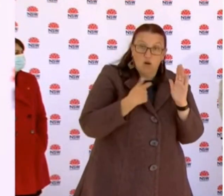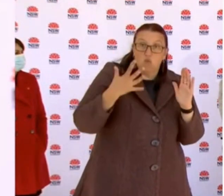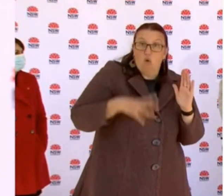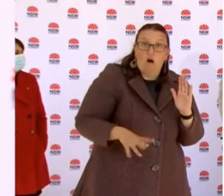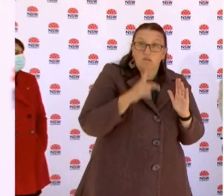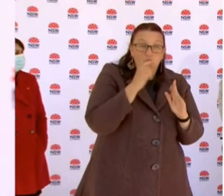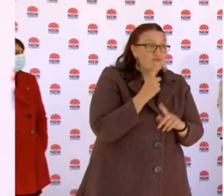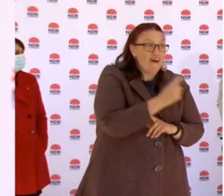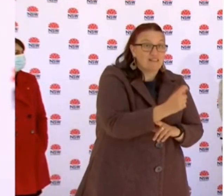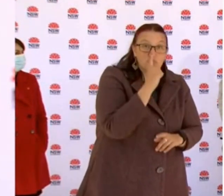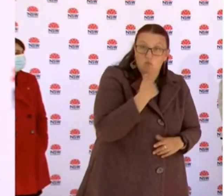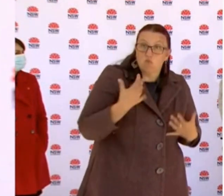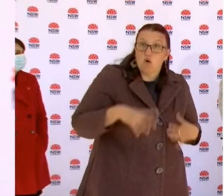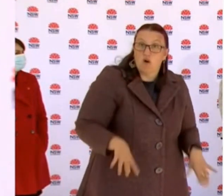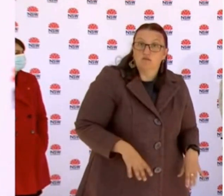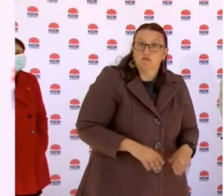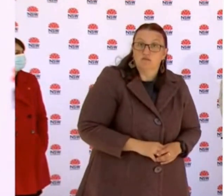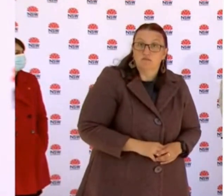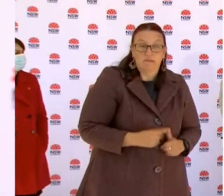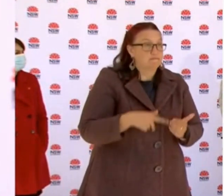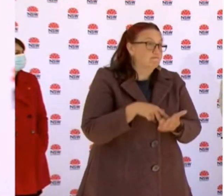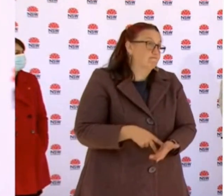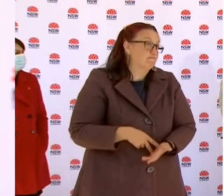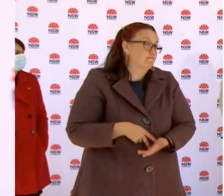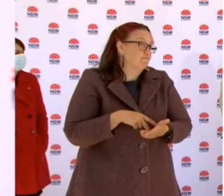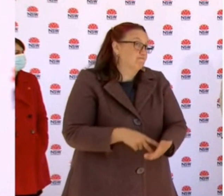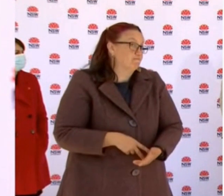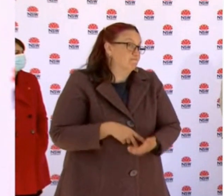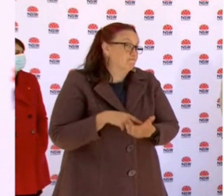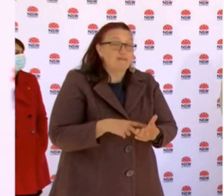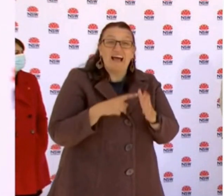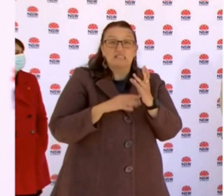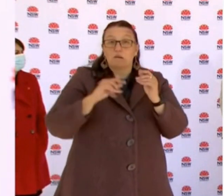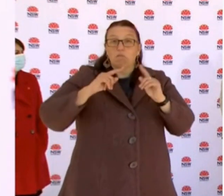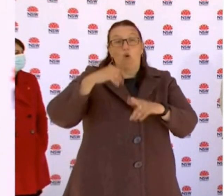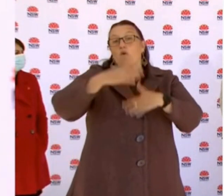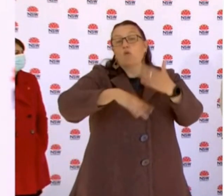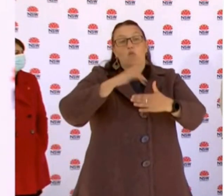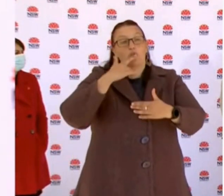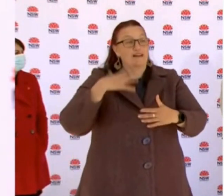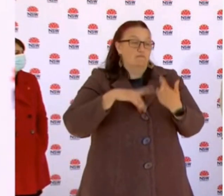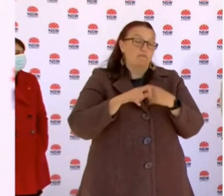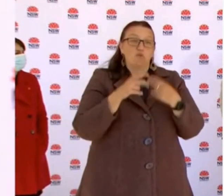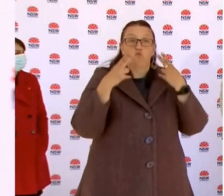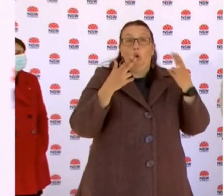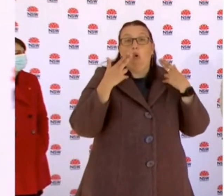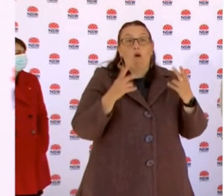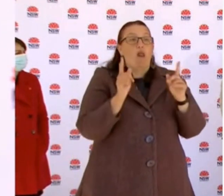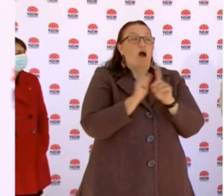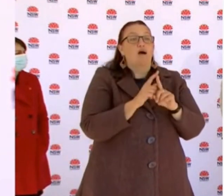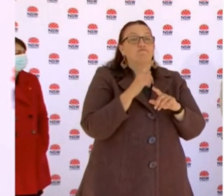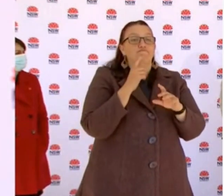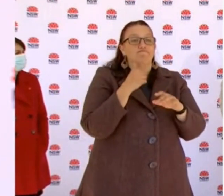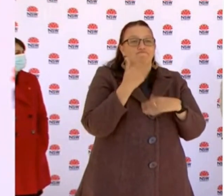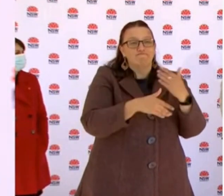to vaccinate. And I think at some point we're going to have to go into a more normalised process of vaccine rollout. But until that time, those